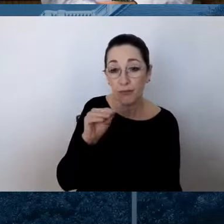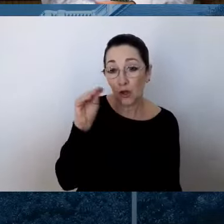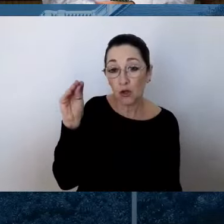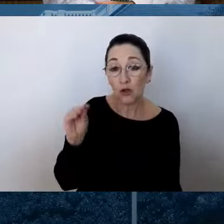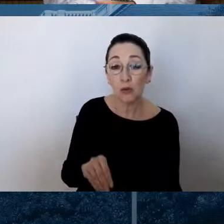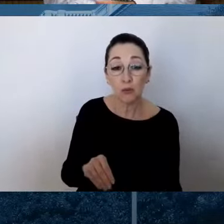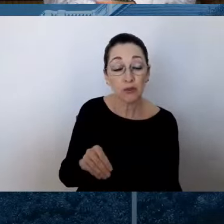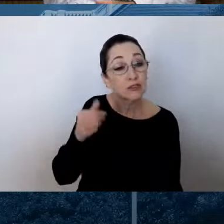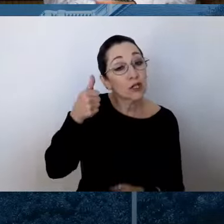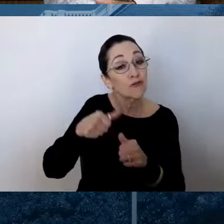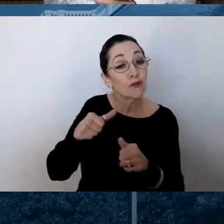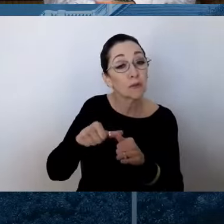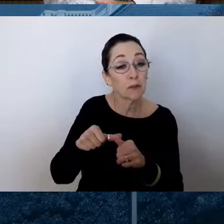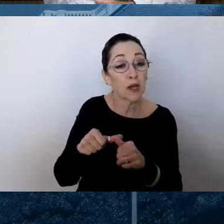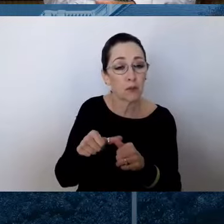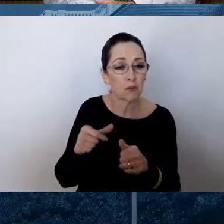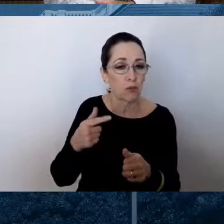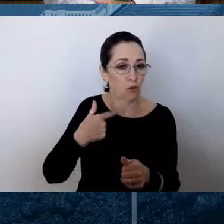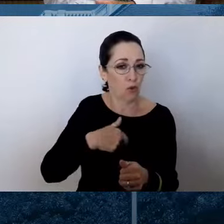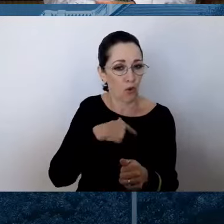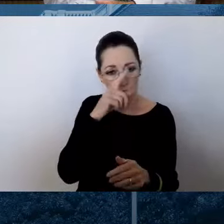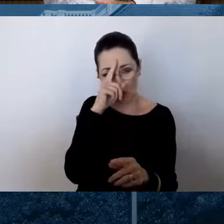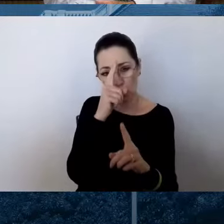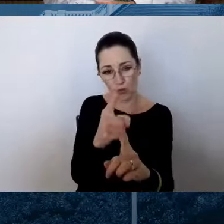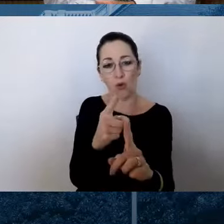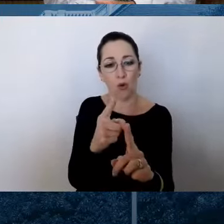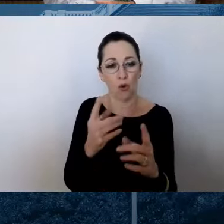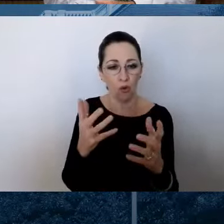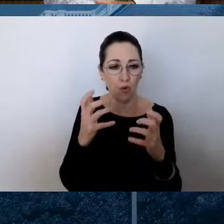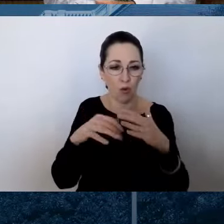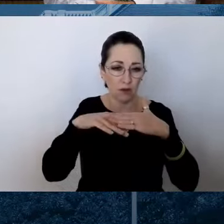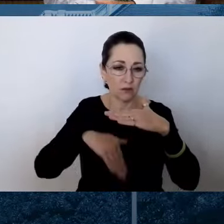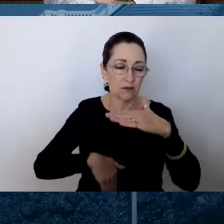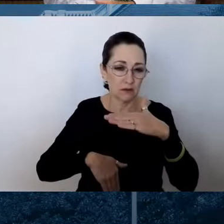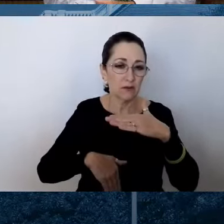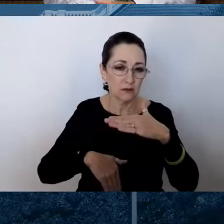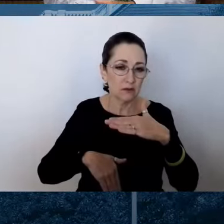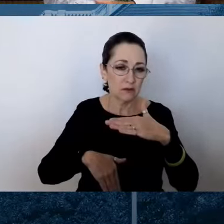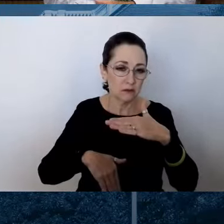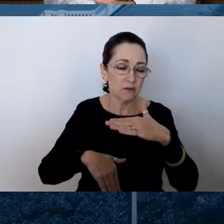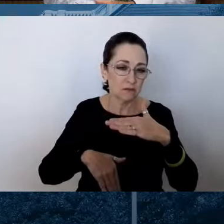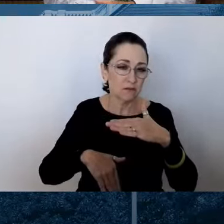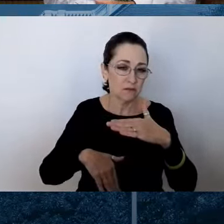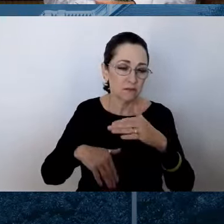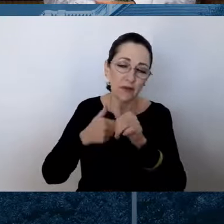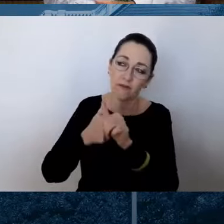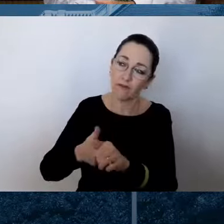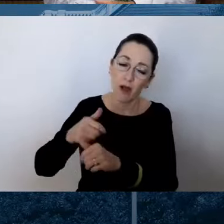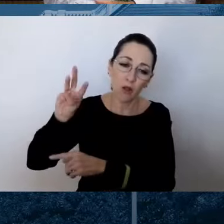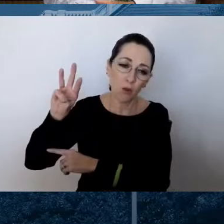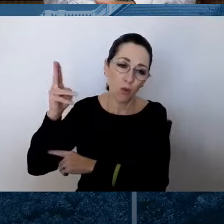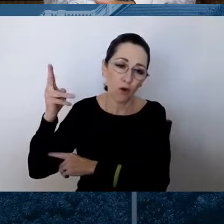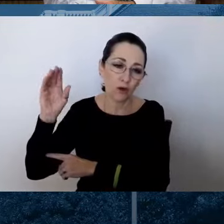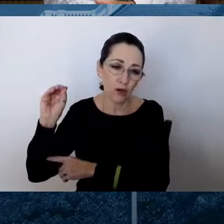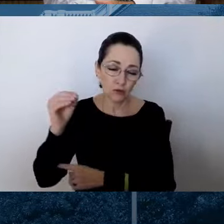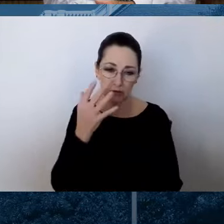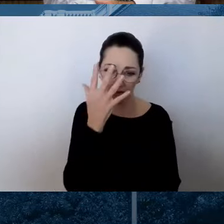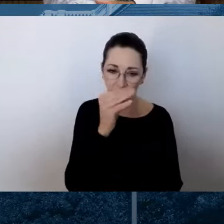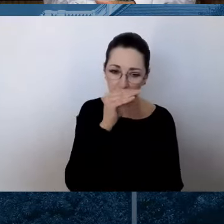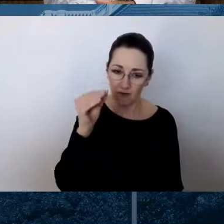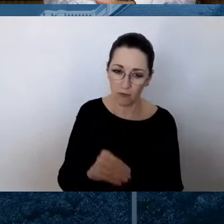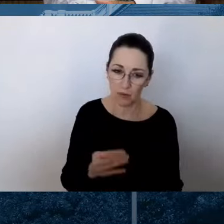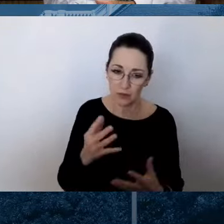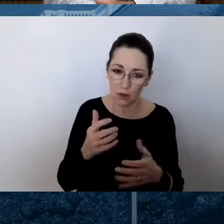you'll remember, we're always looking for our goal of being under the World Health Organization target of 5%. We're